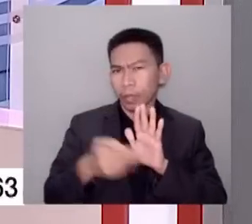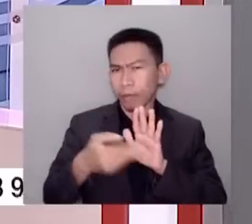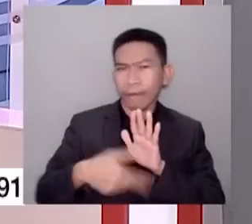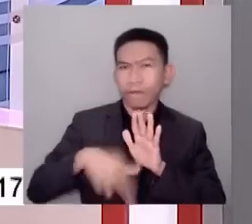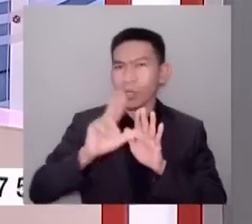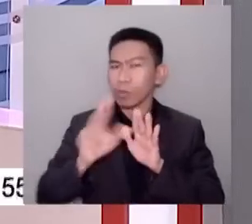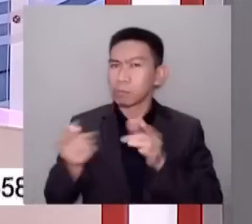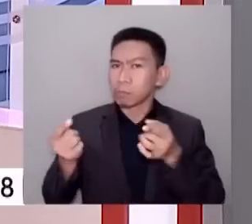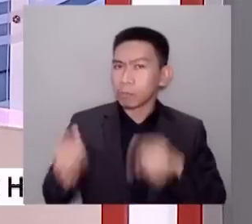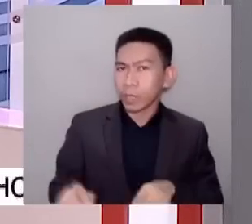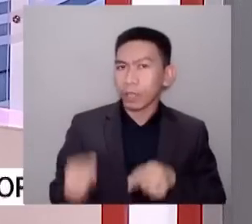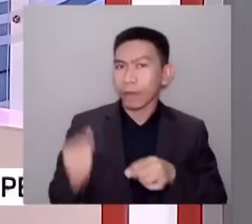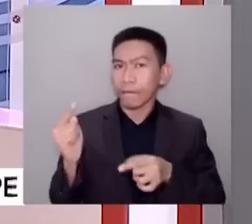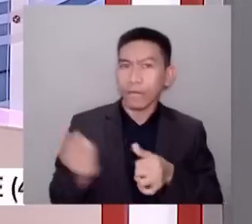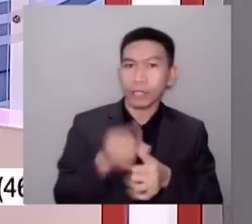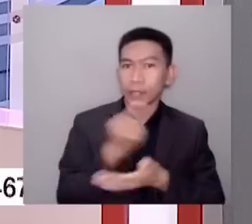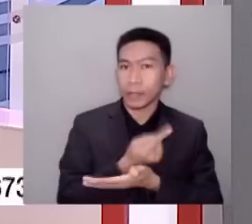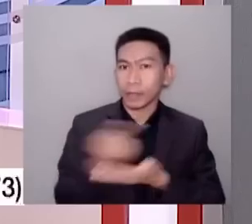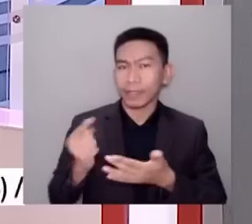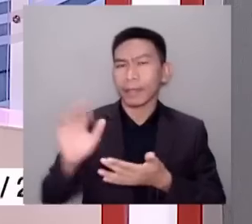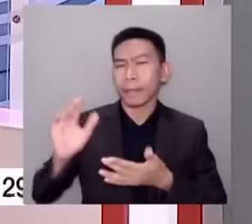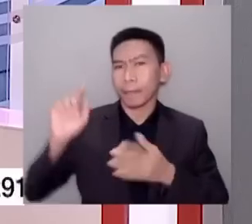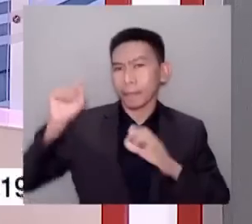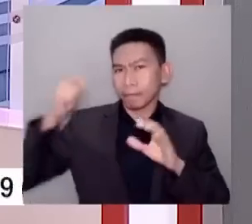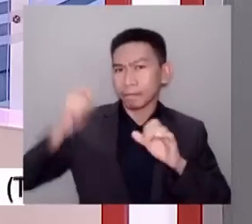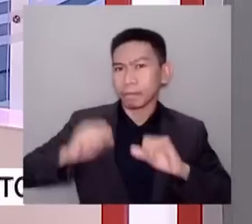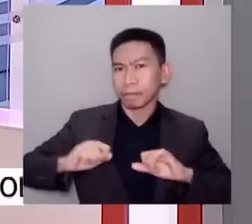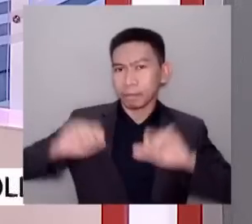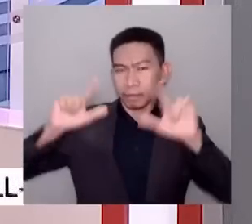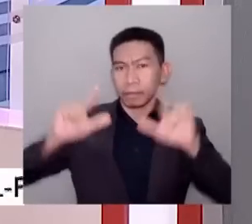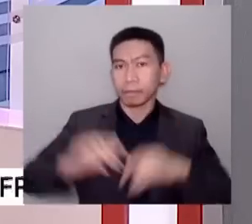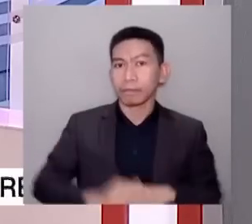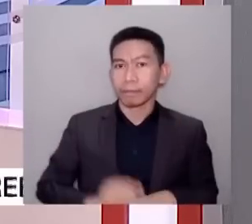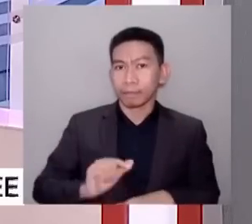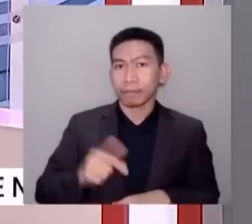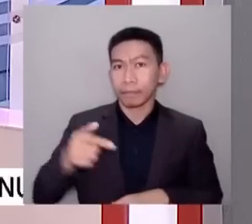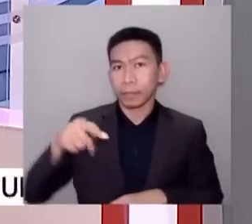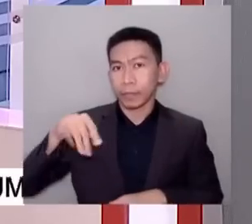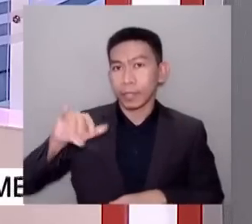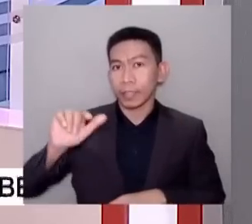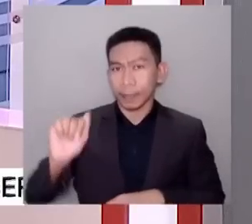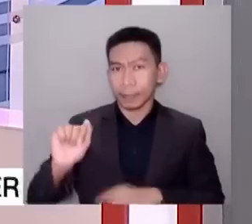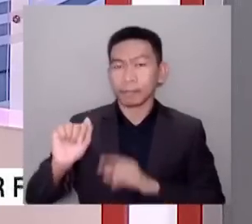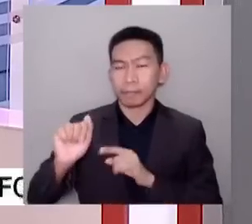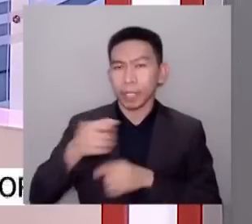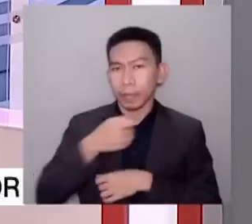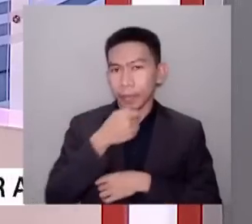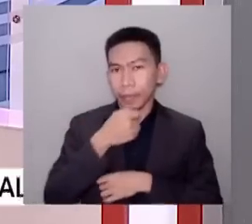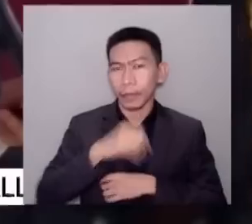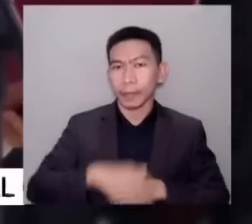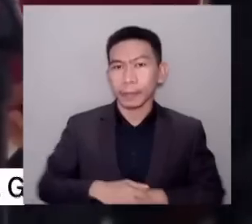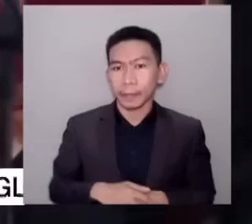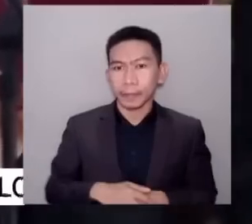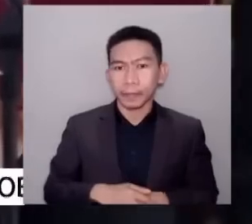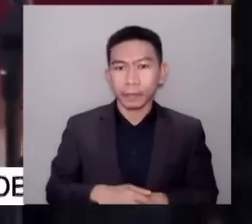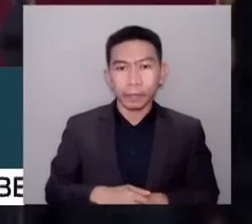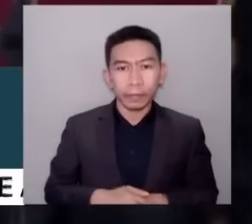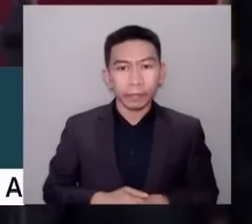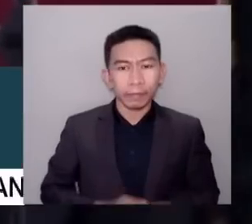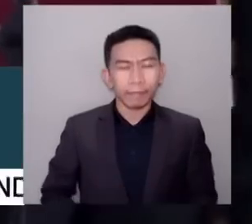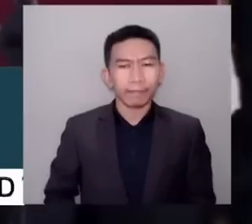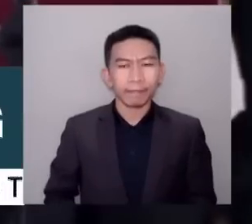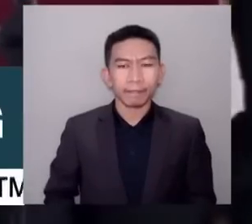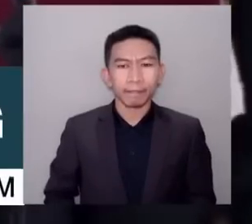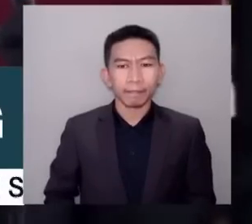latest vlog. Our very own Pia Gutierrez now joins us with details. Pia, what more can you tell us? Yes, Carmina, newly installed